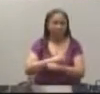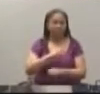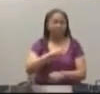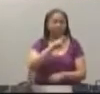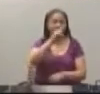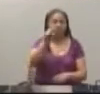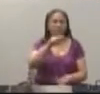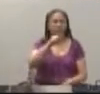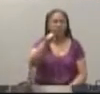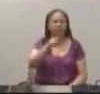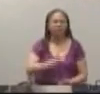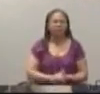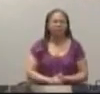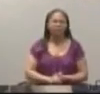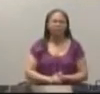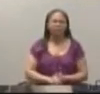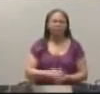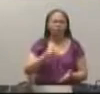what do you want from the Lord?